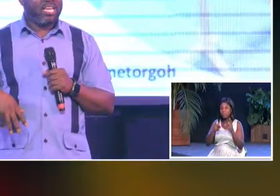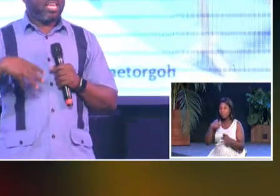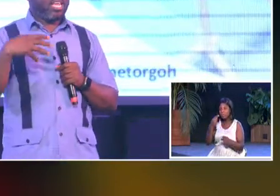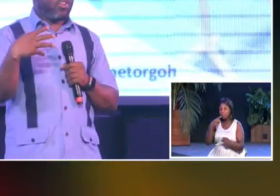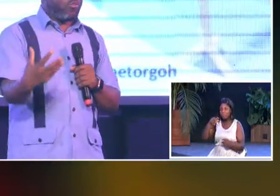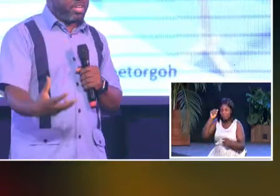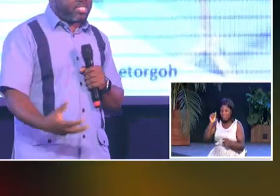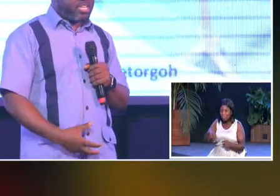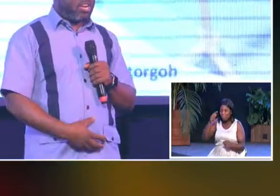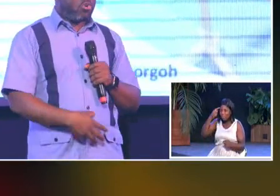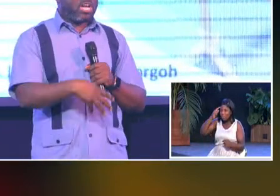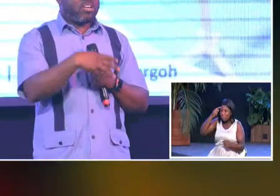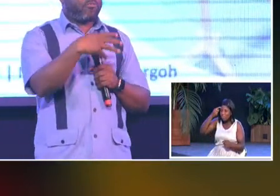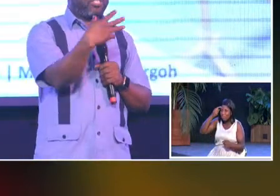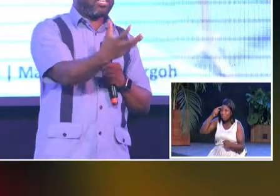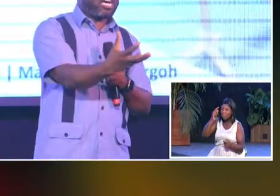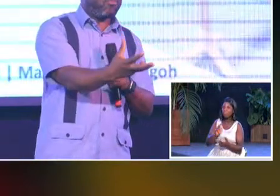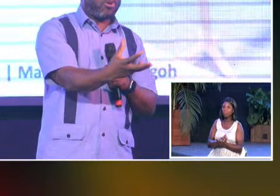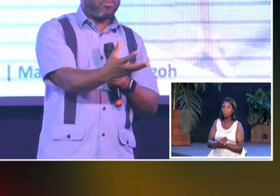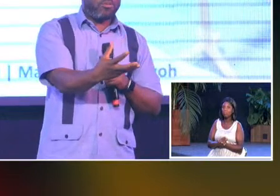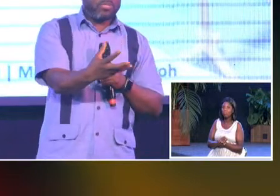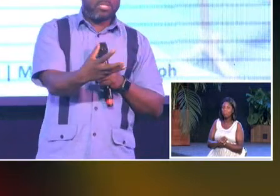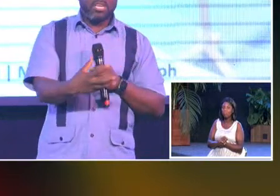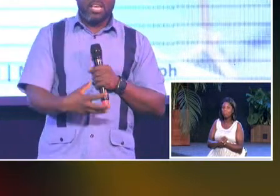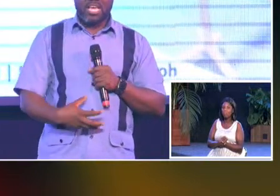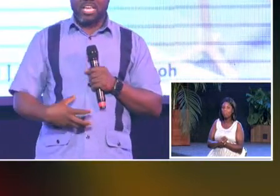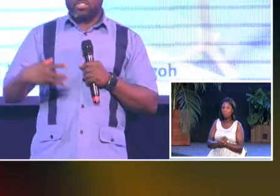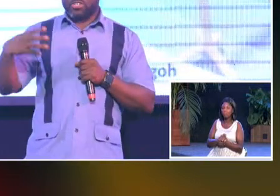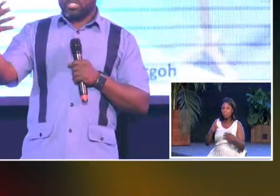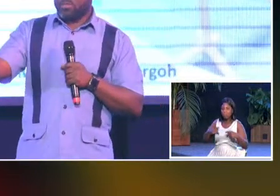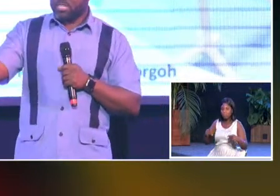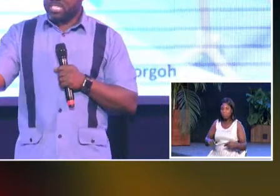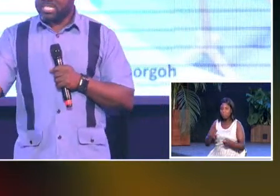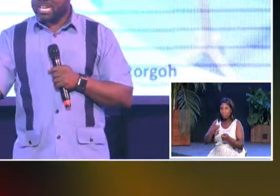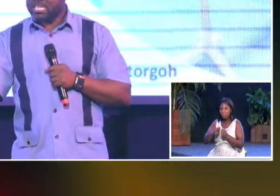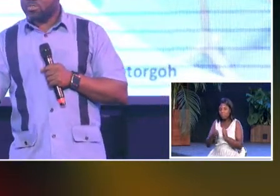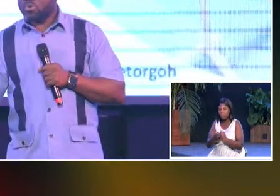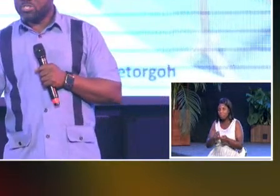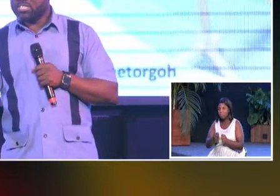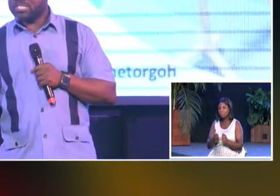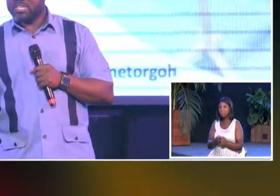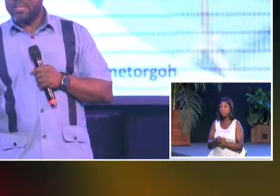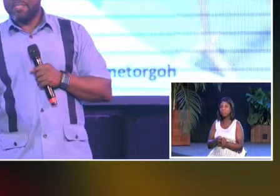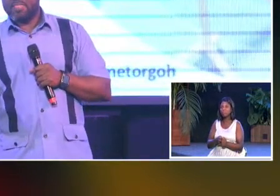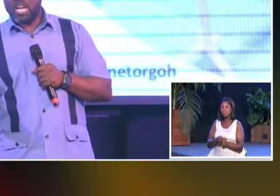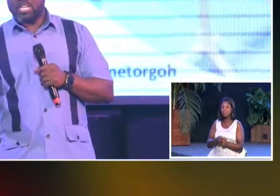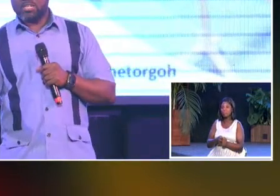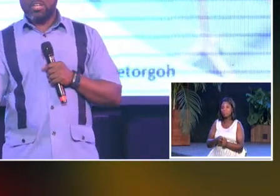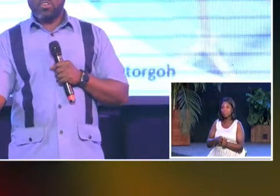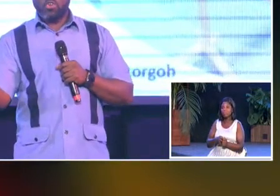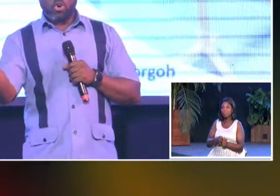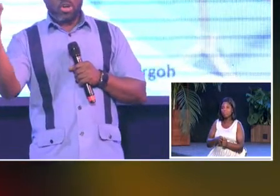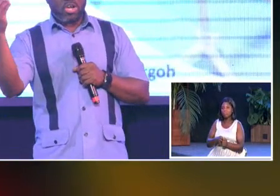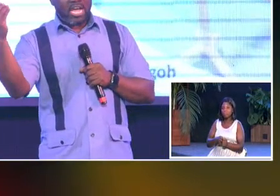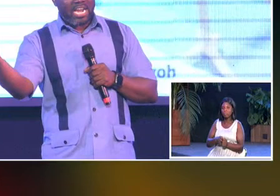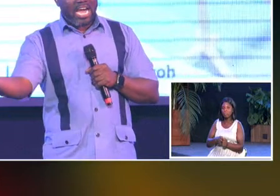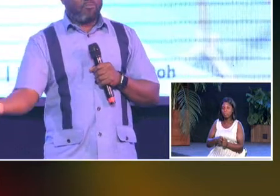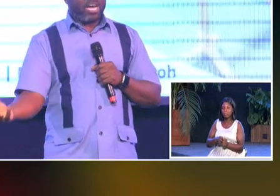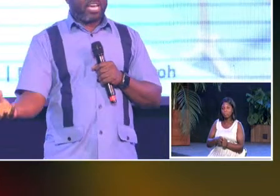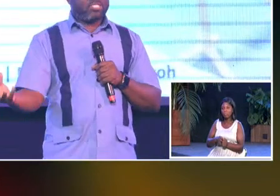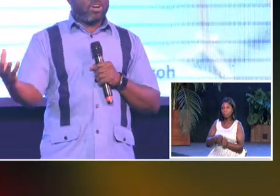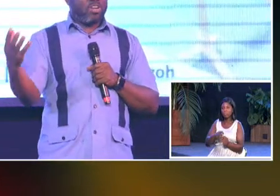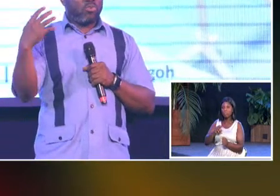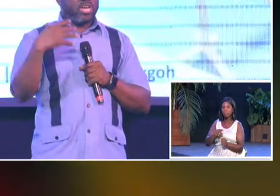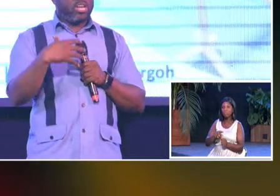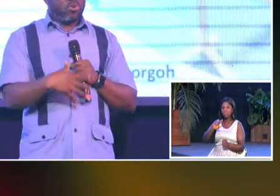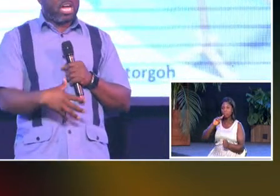can innovate, can look at physical problems and treat it with digital solutions that, you know, can have